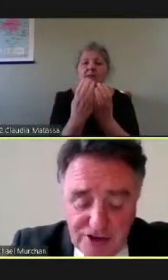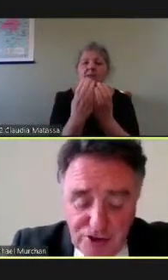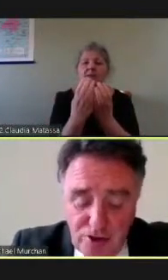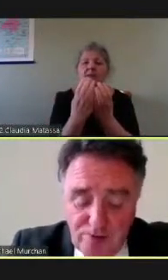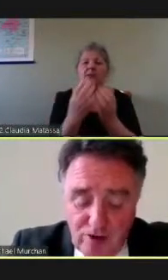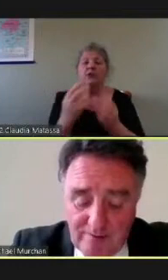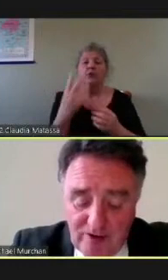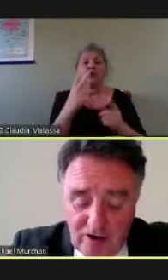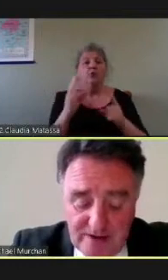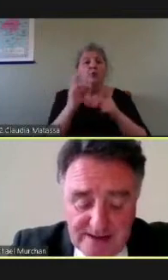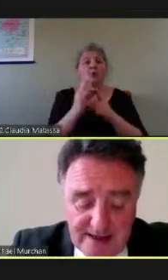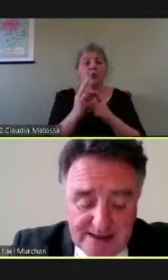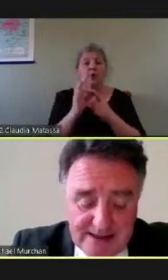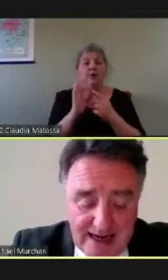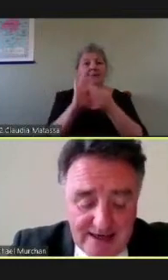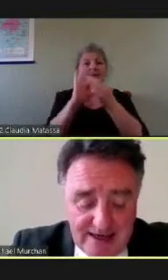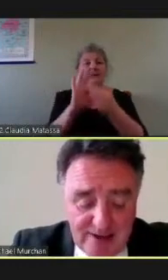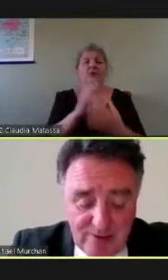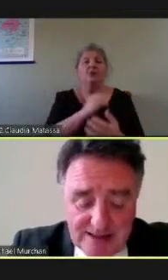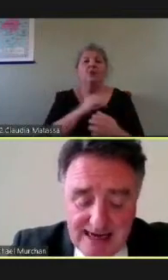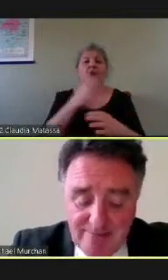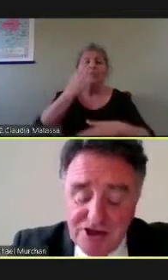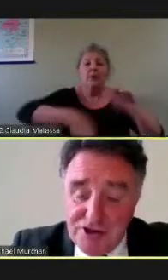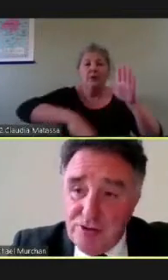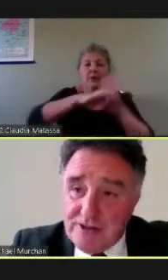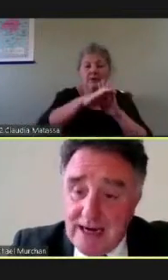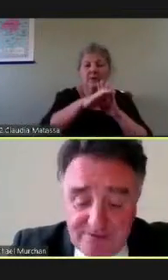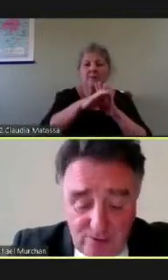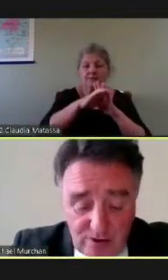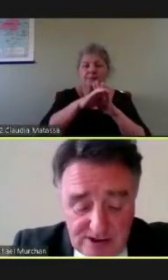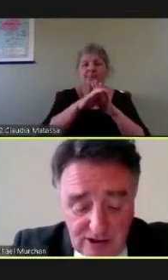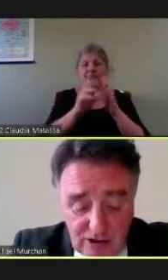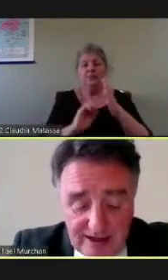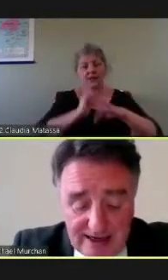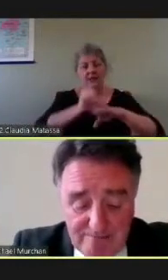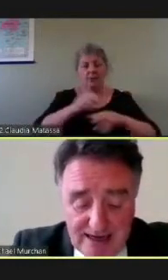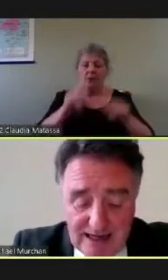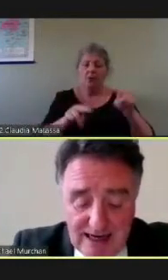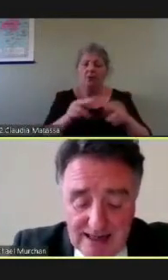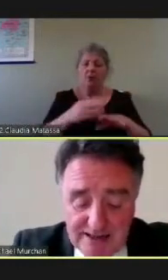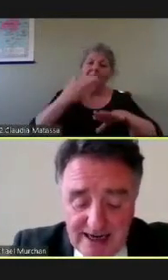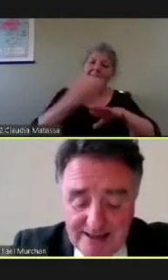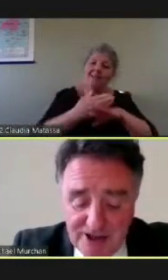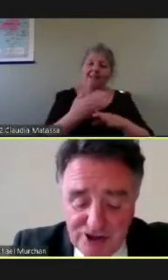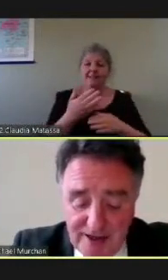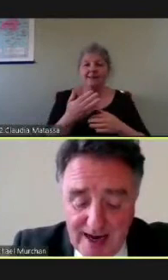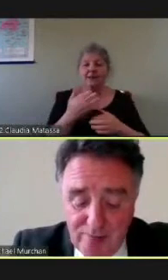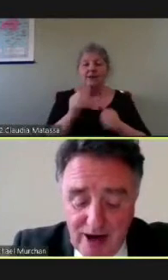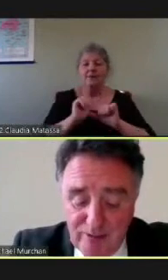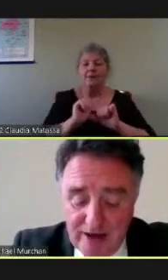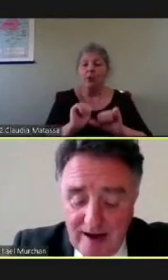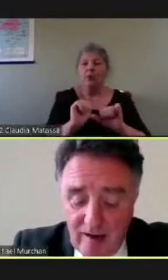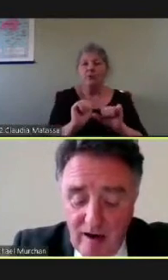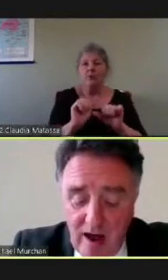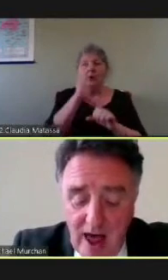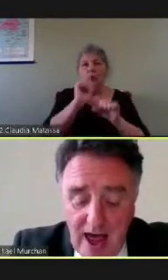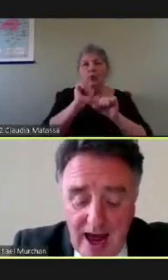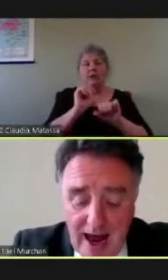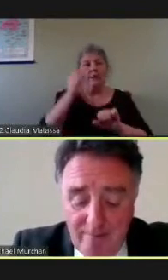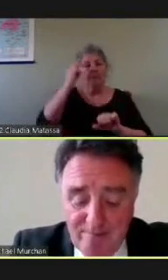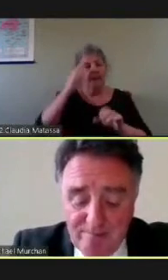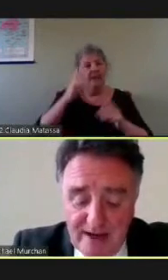2 points in relation to the new program for government is that it will establish a new task force looking at mental health, addiction and primary